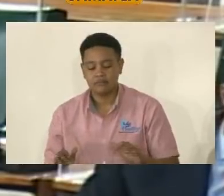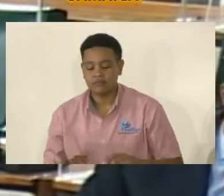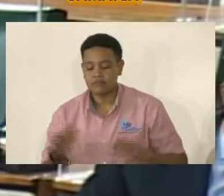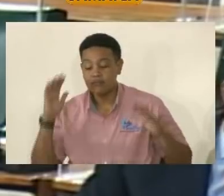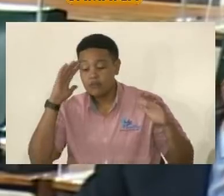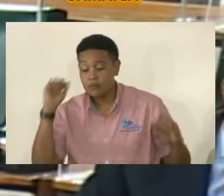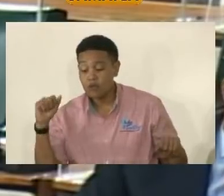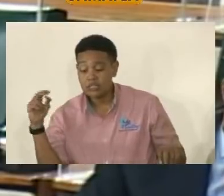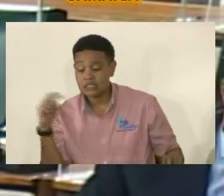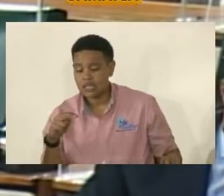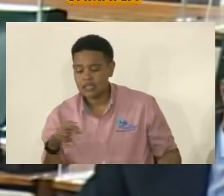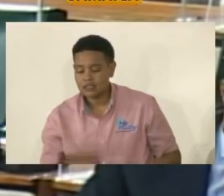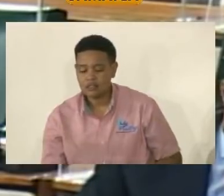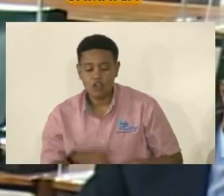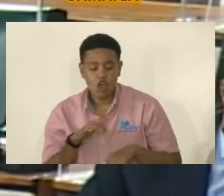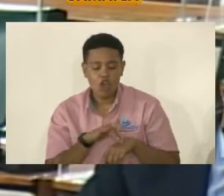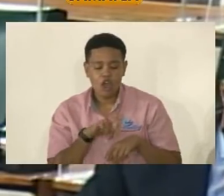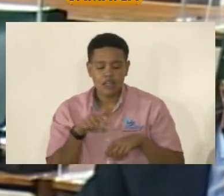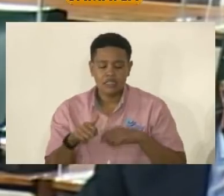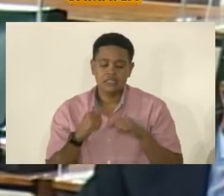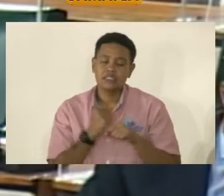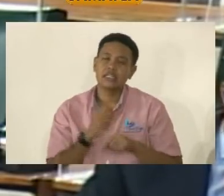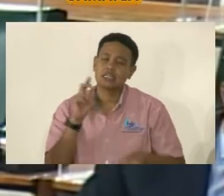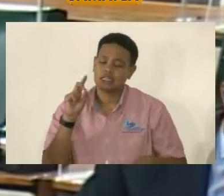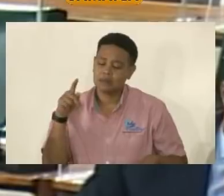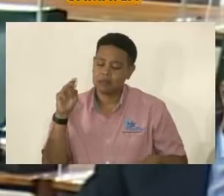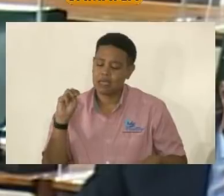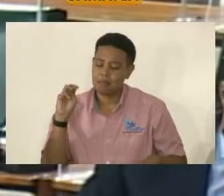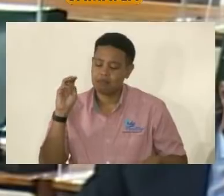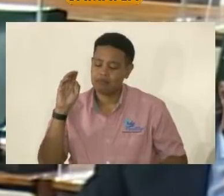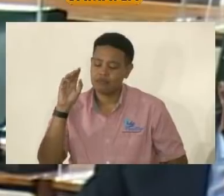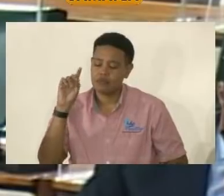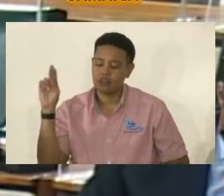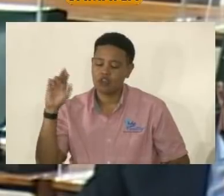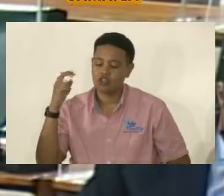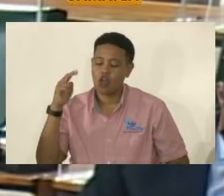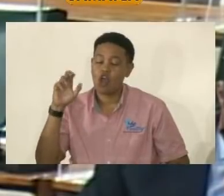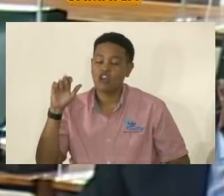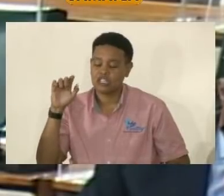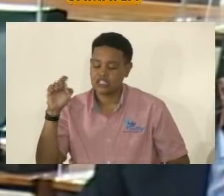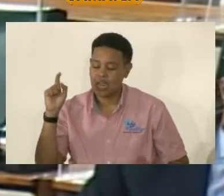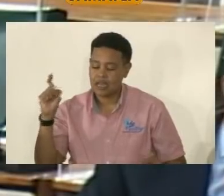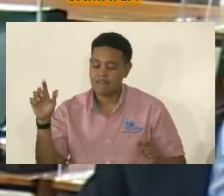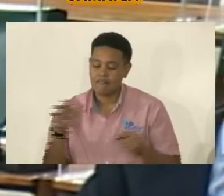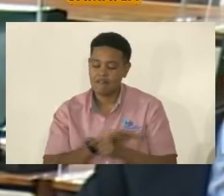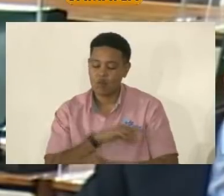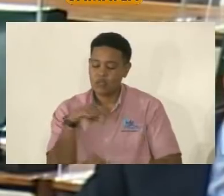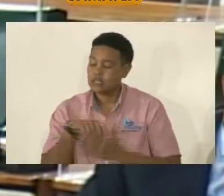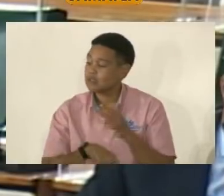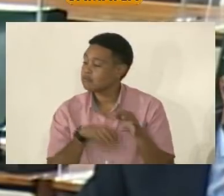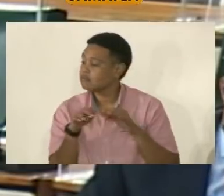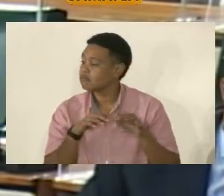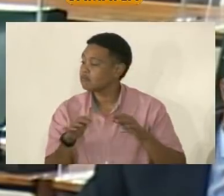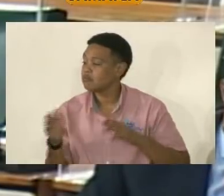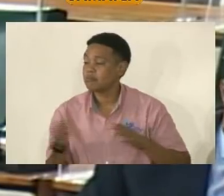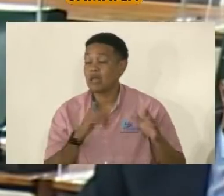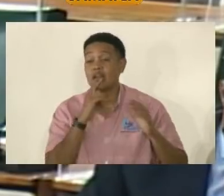President, earlier this year, DPM Dr. Horace Chang gave a full overview of the plans of the national security